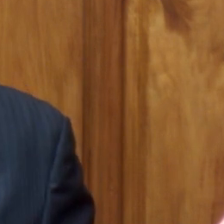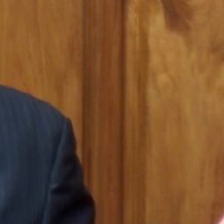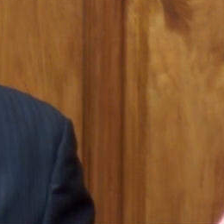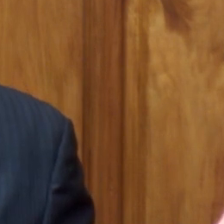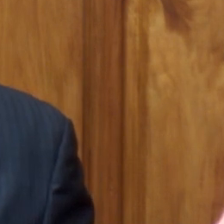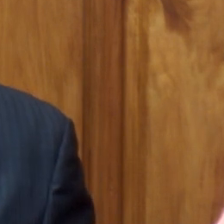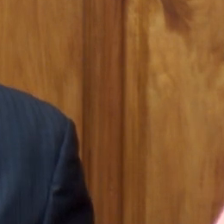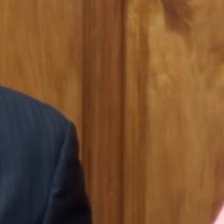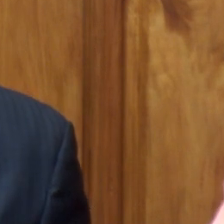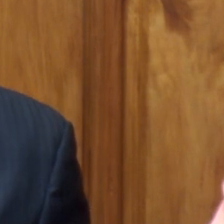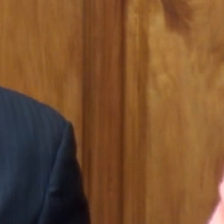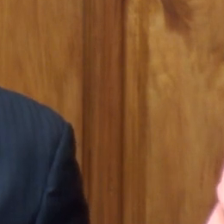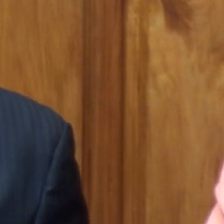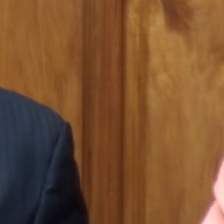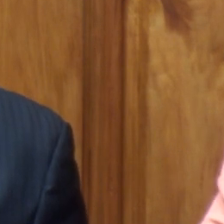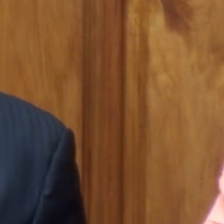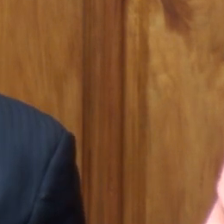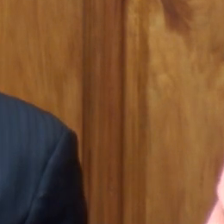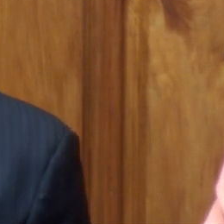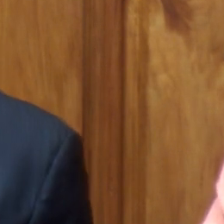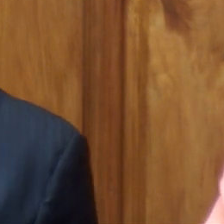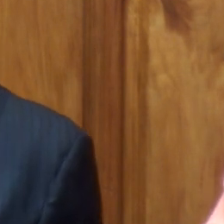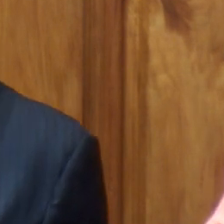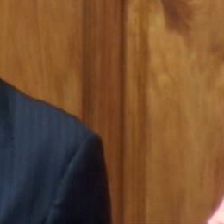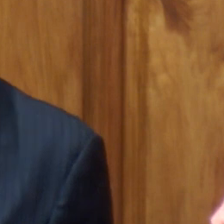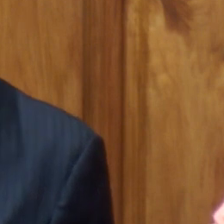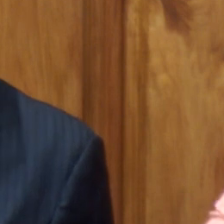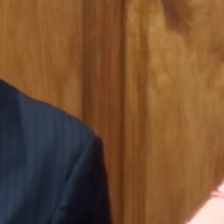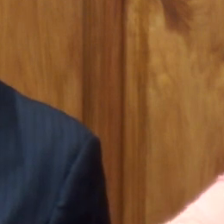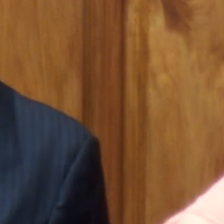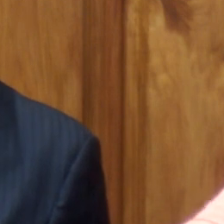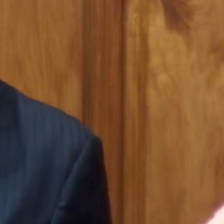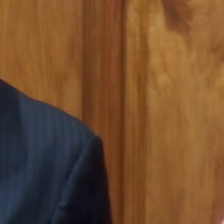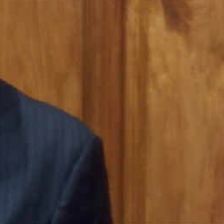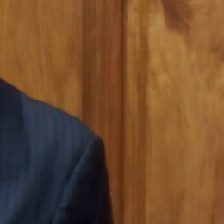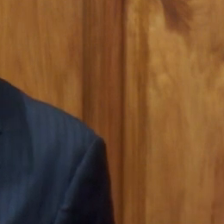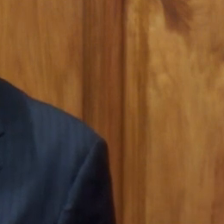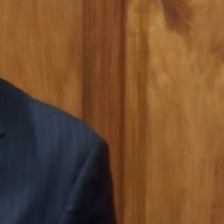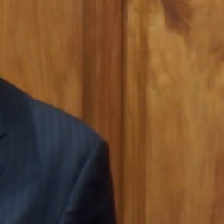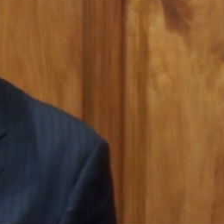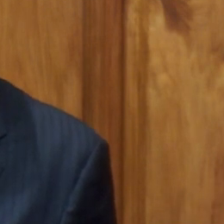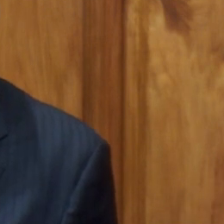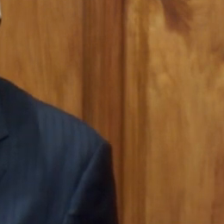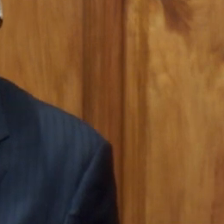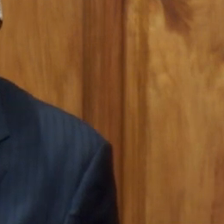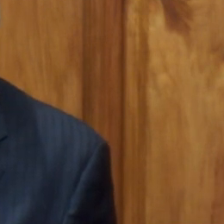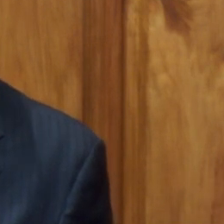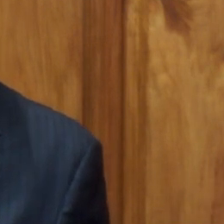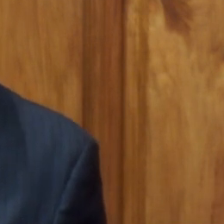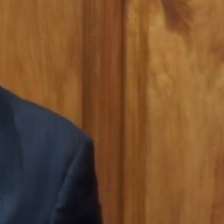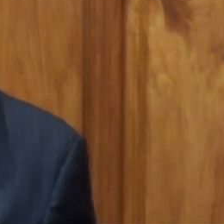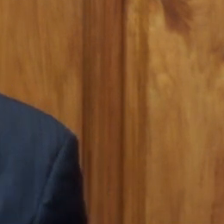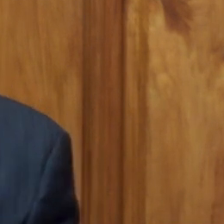colors. They just rubbish everything in this budget. They refer to our past policies of helping